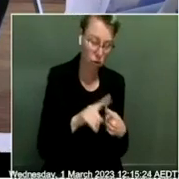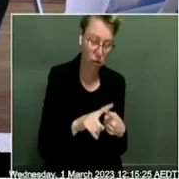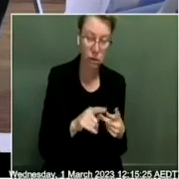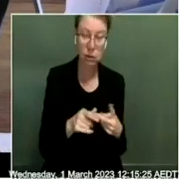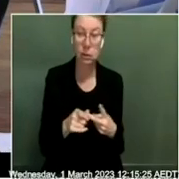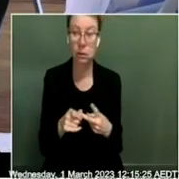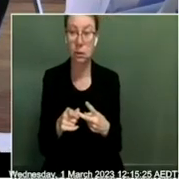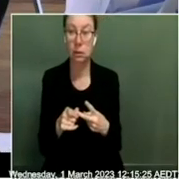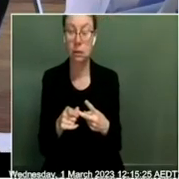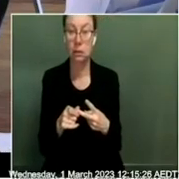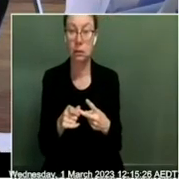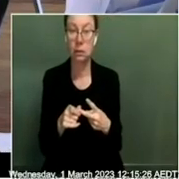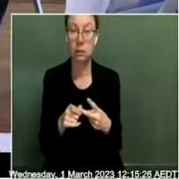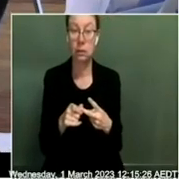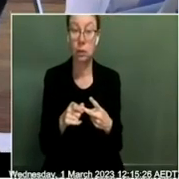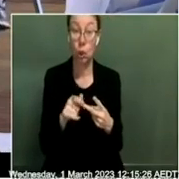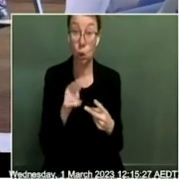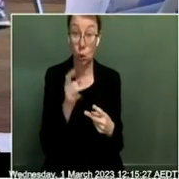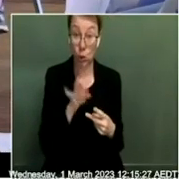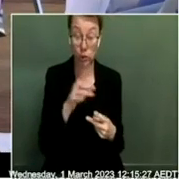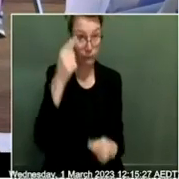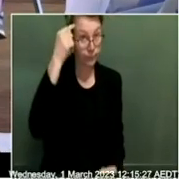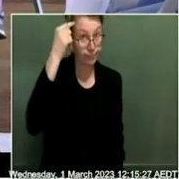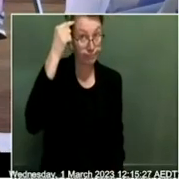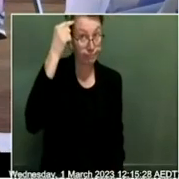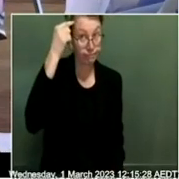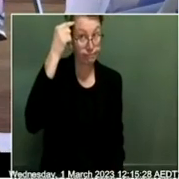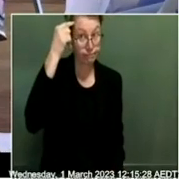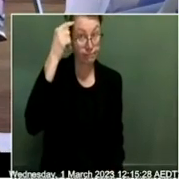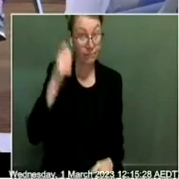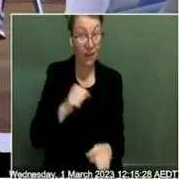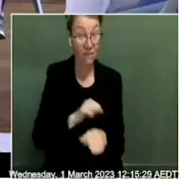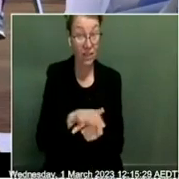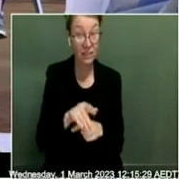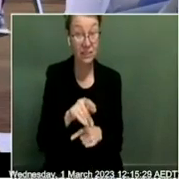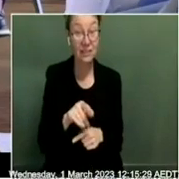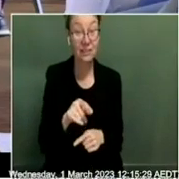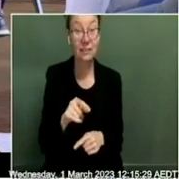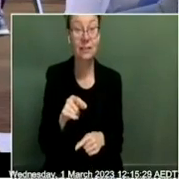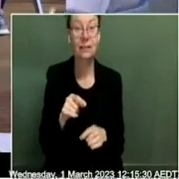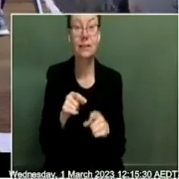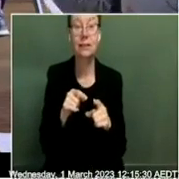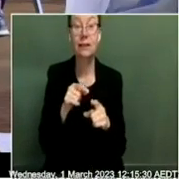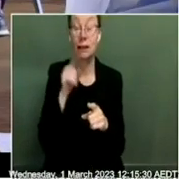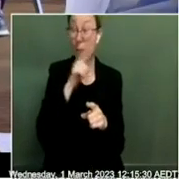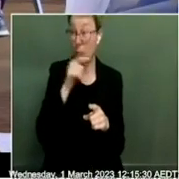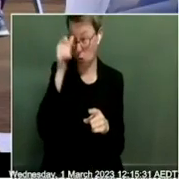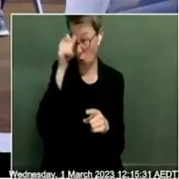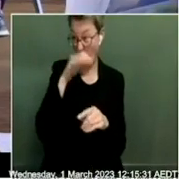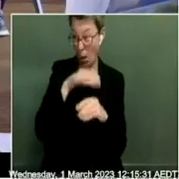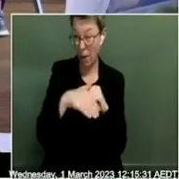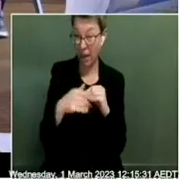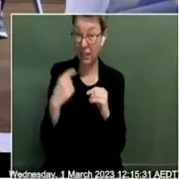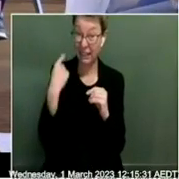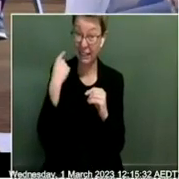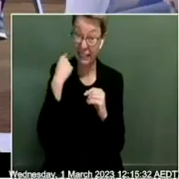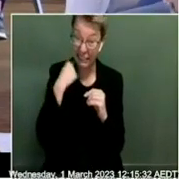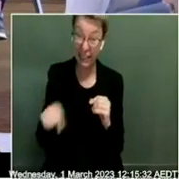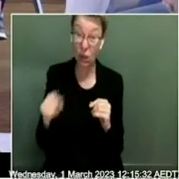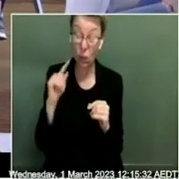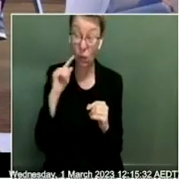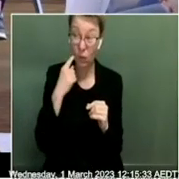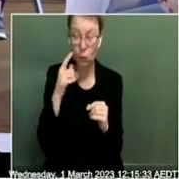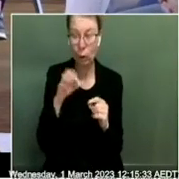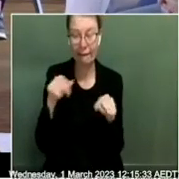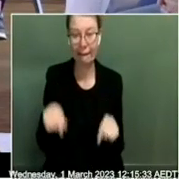and how much do they affect you? All the people that would know that aren't here. Yeah. But they do have that knowledge because there's